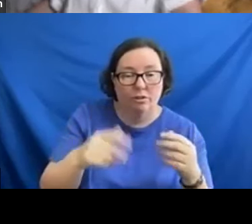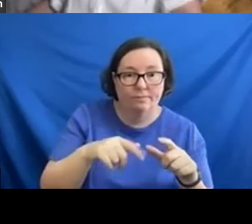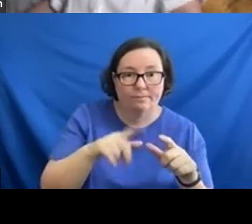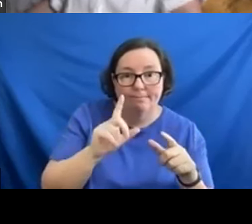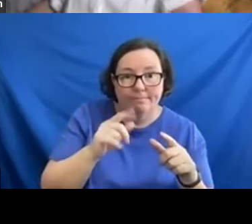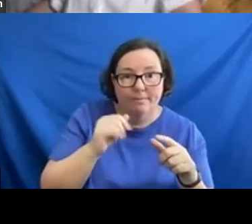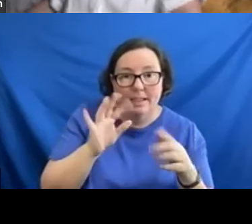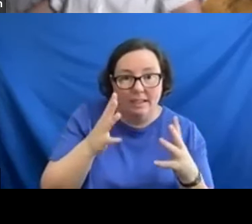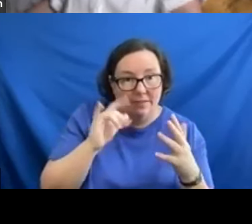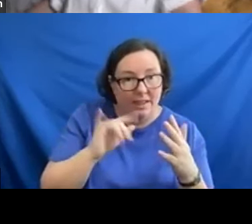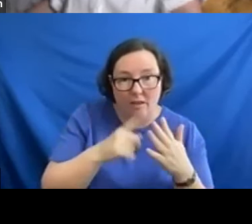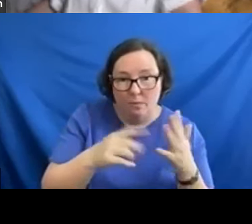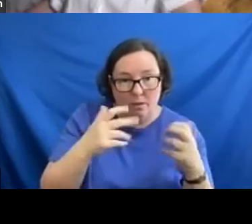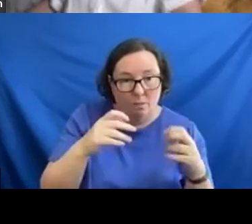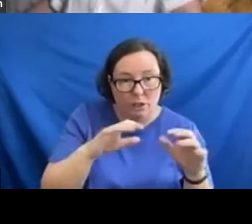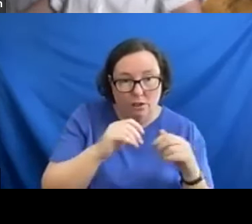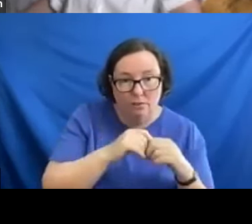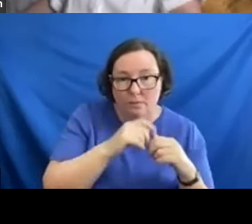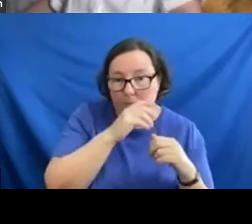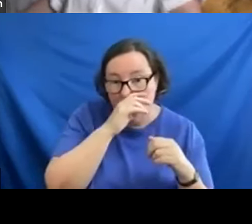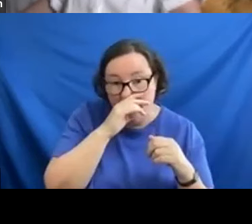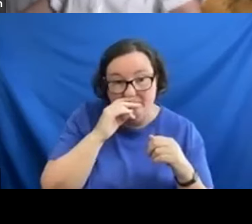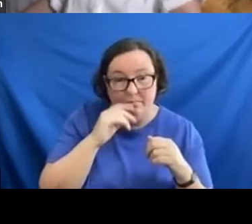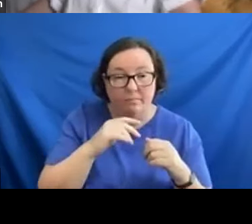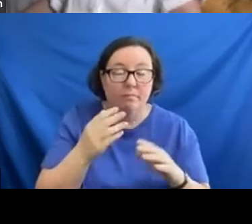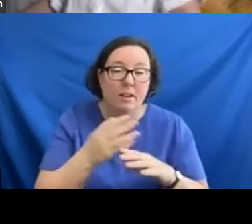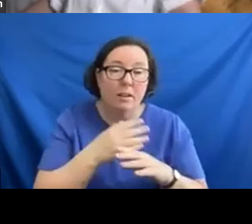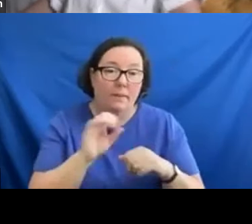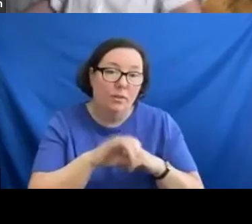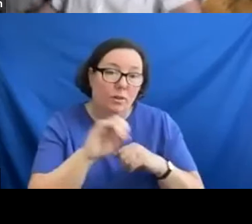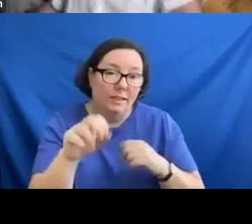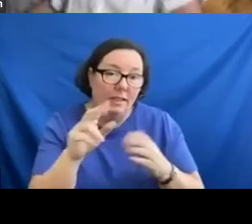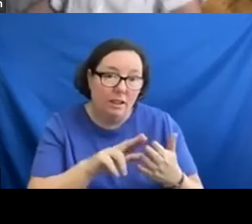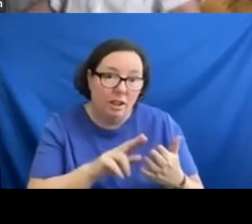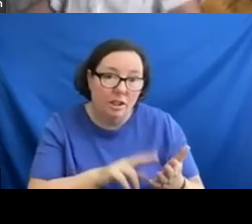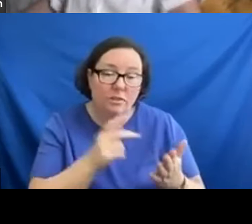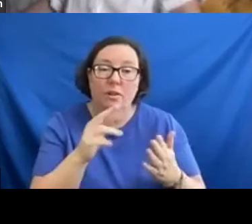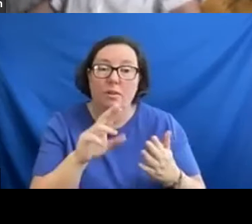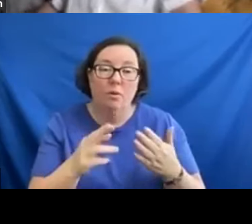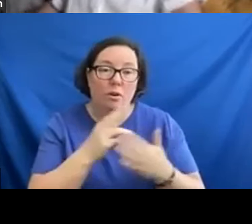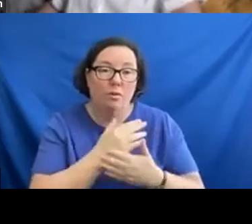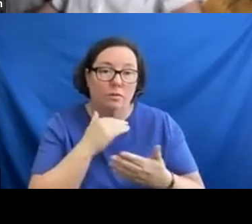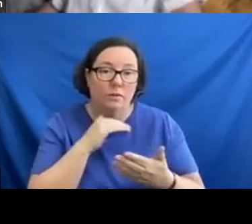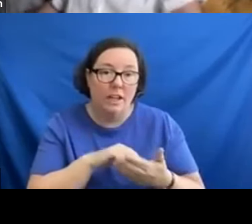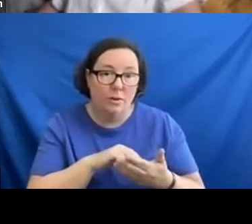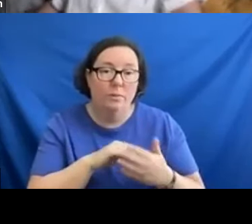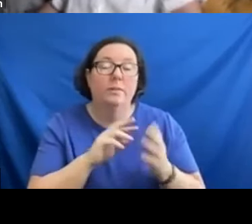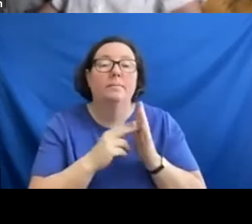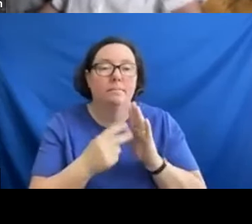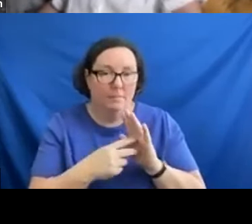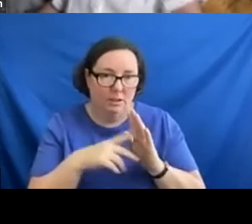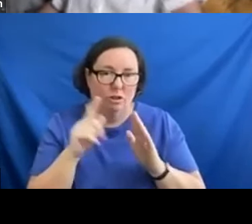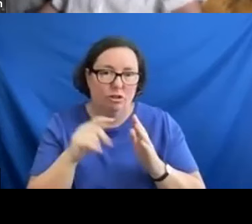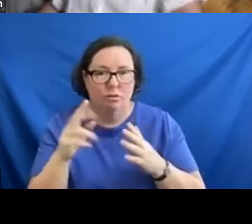if that's the way they're going to go, is either extended or renewed, to